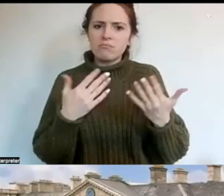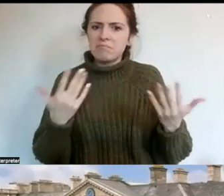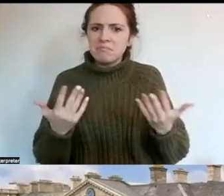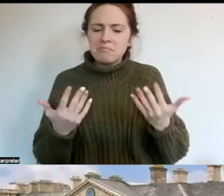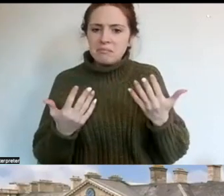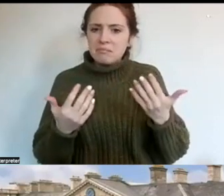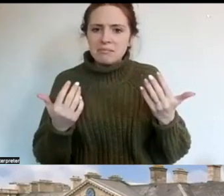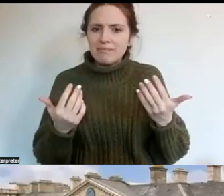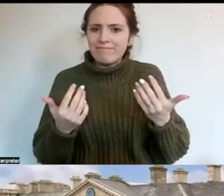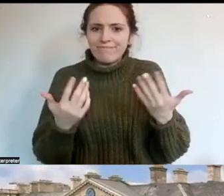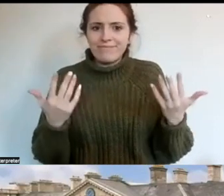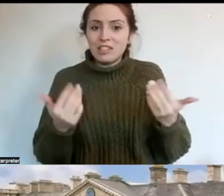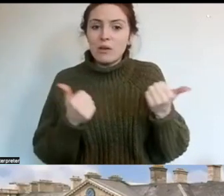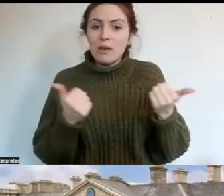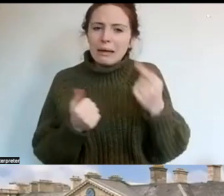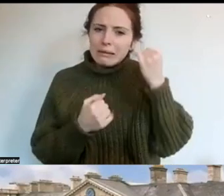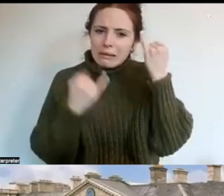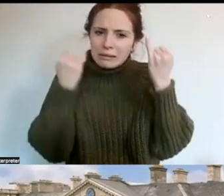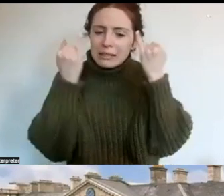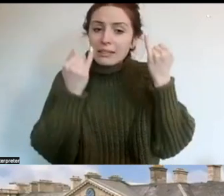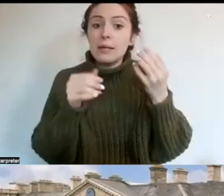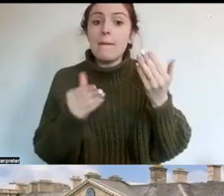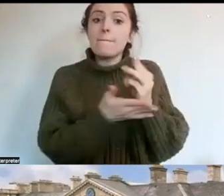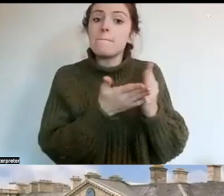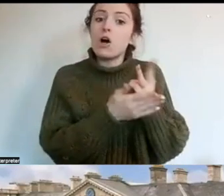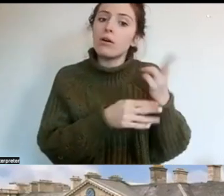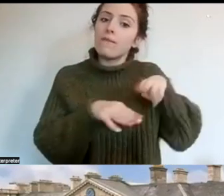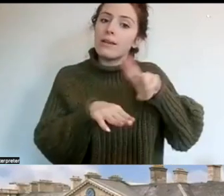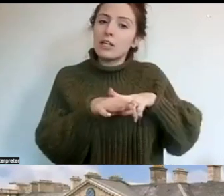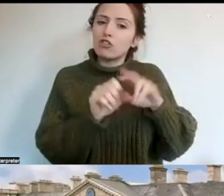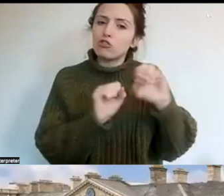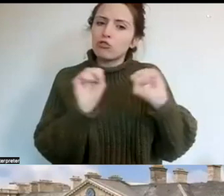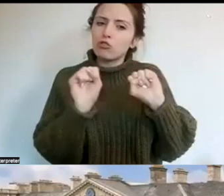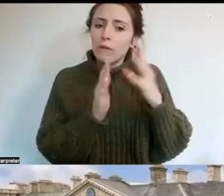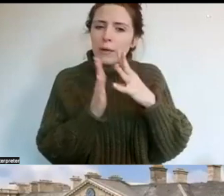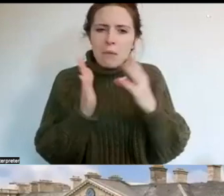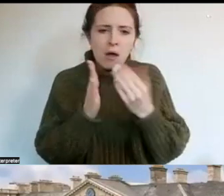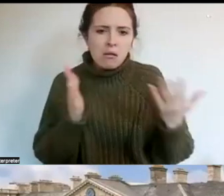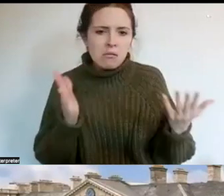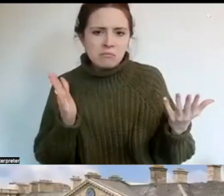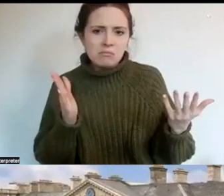or is it all part of this national service model? Who maybe wants to talk about that?